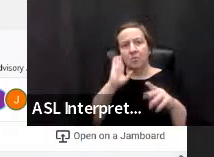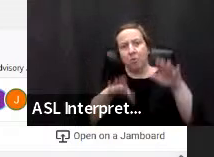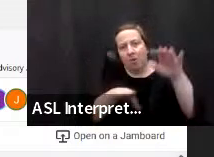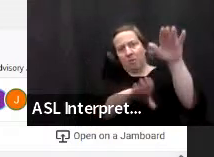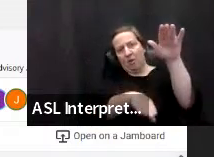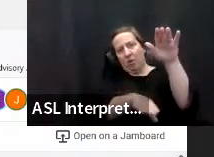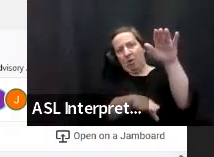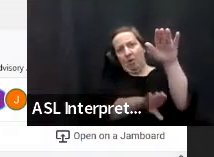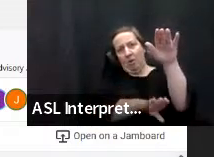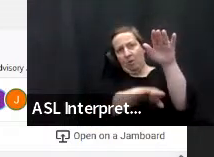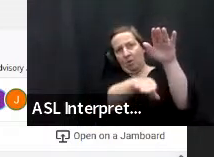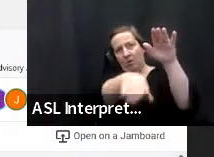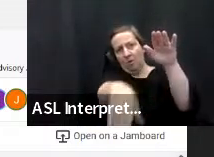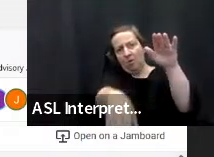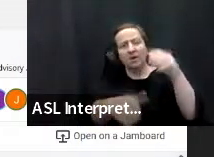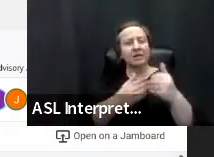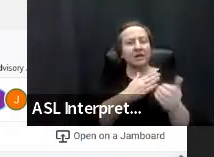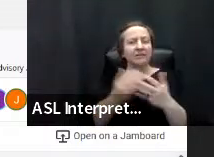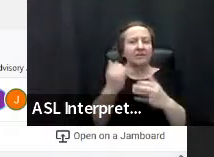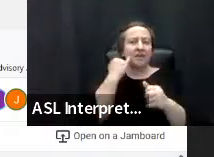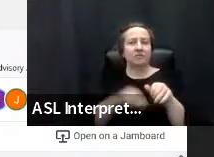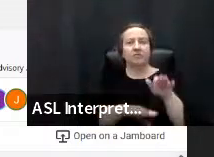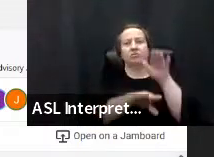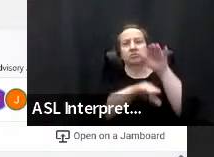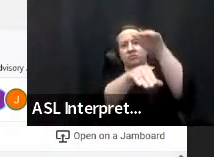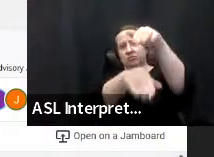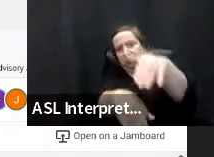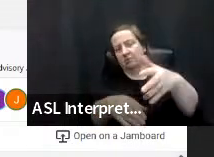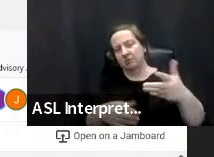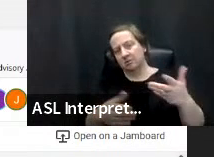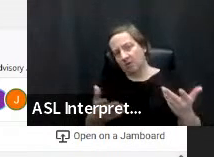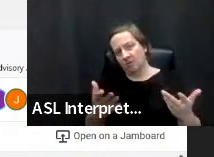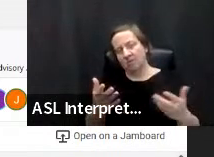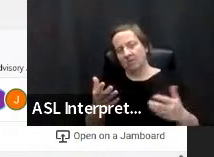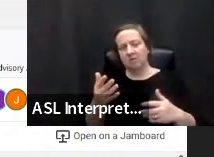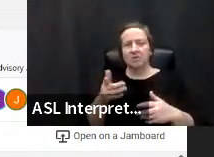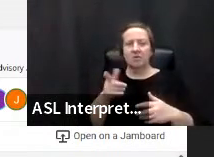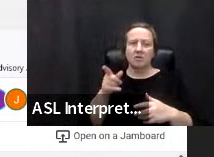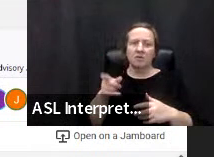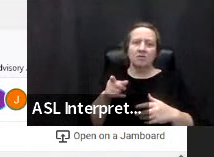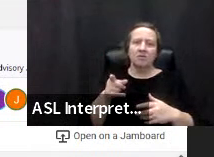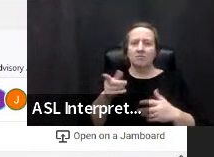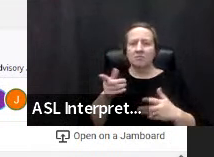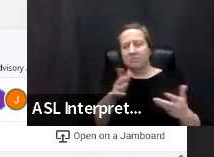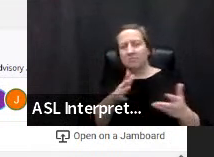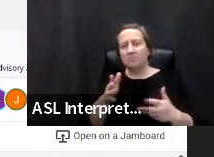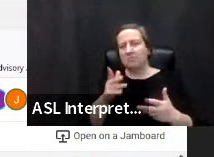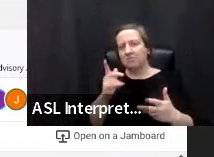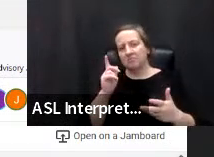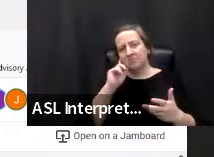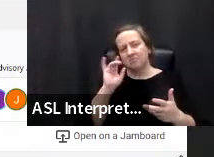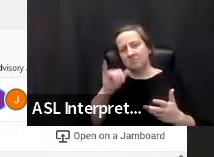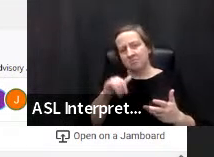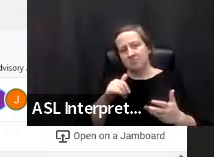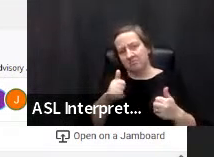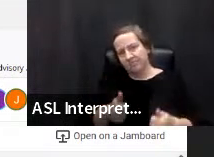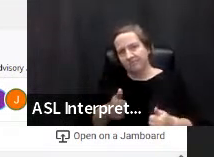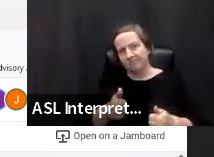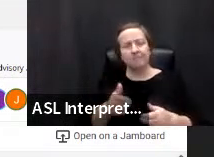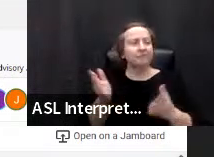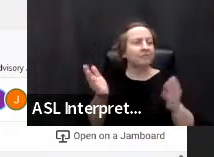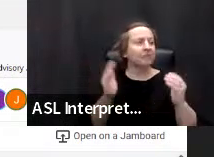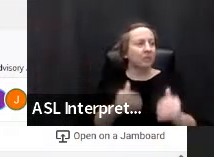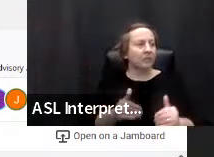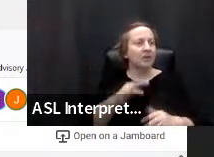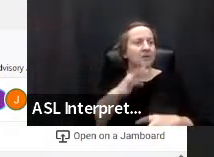level, even if we have the several level bridge. So this sort of like is taken care of. And then we